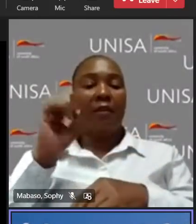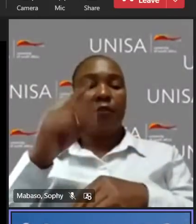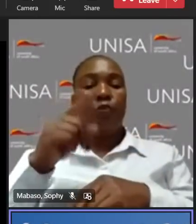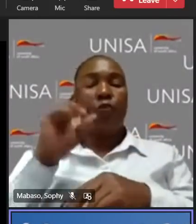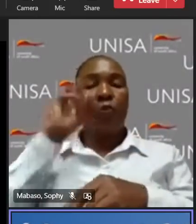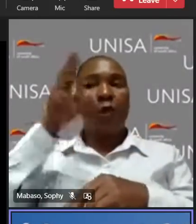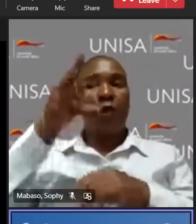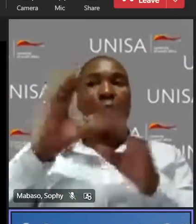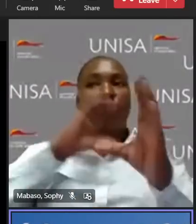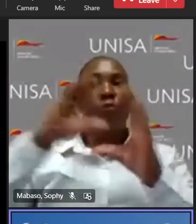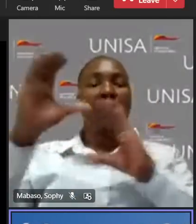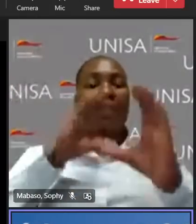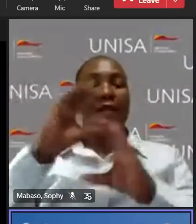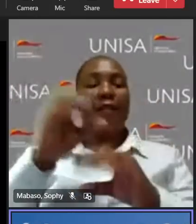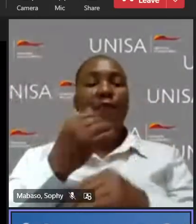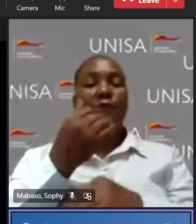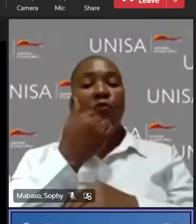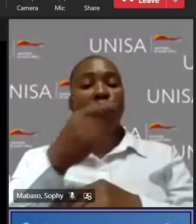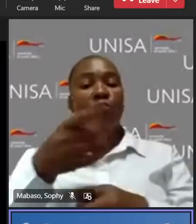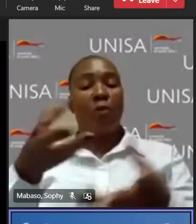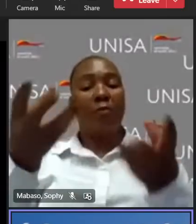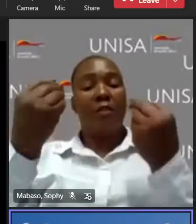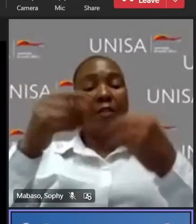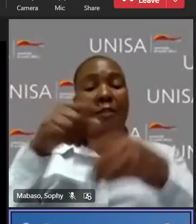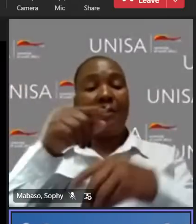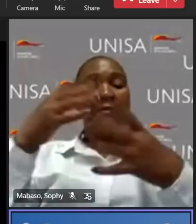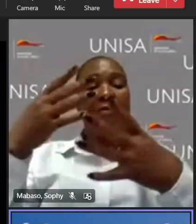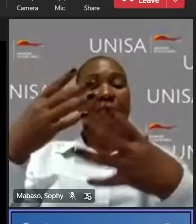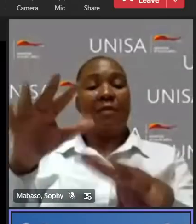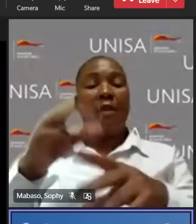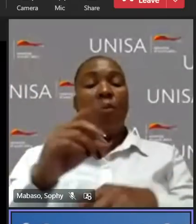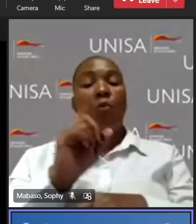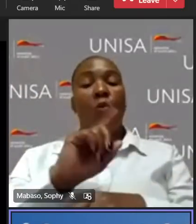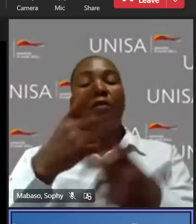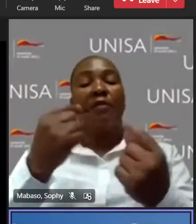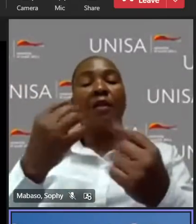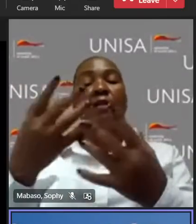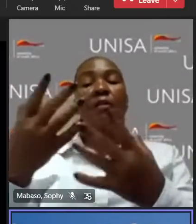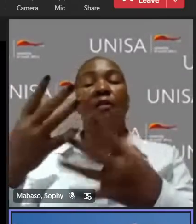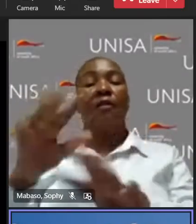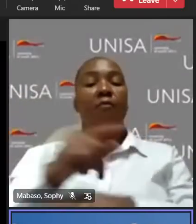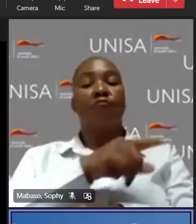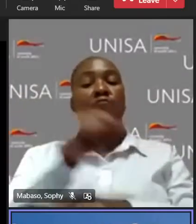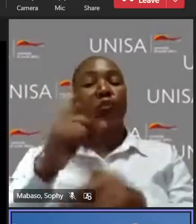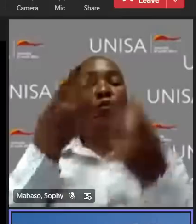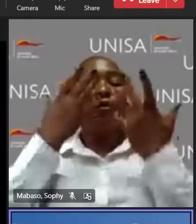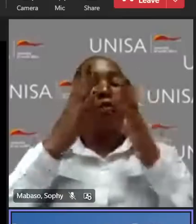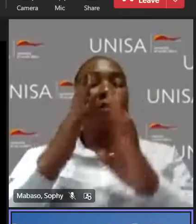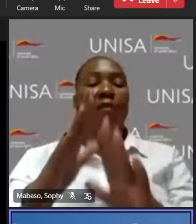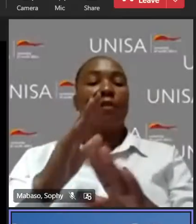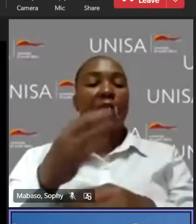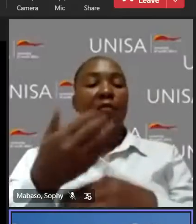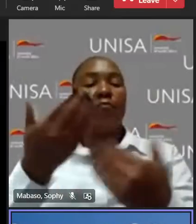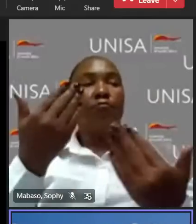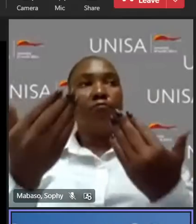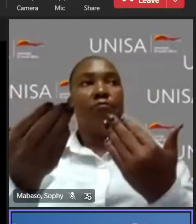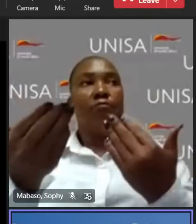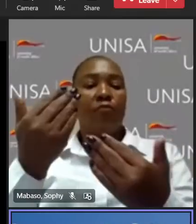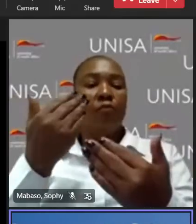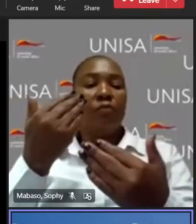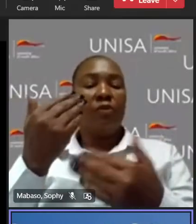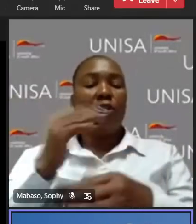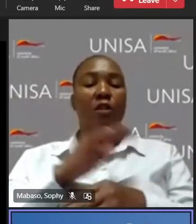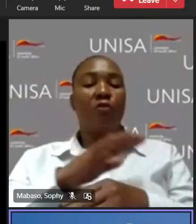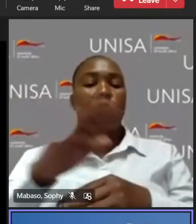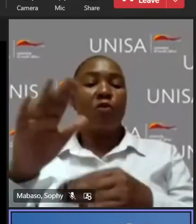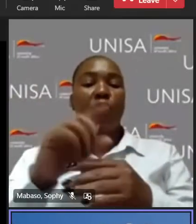who have obtained. But currently what we have done, there are those students that they do not